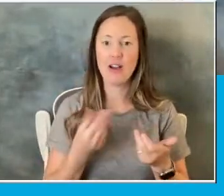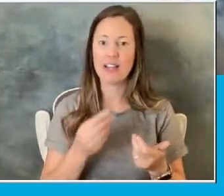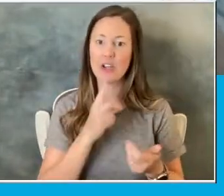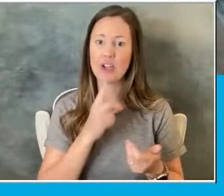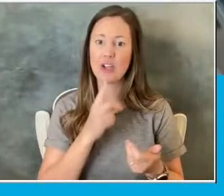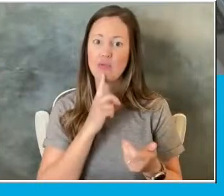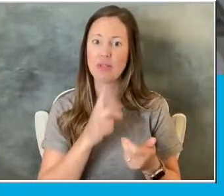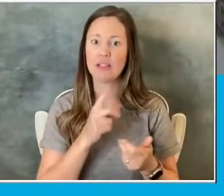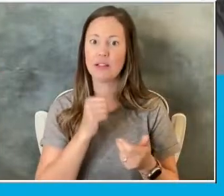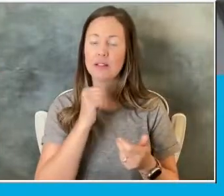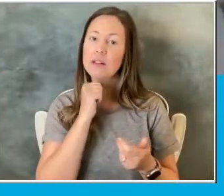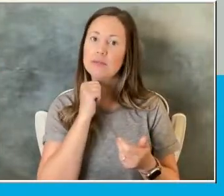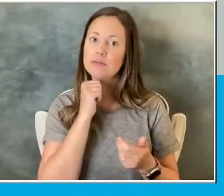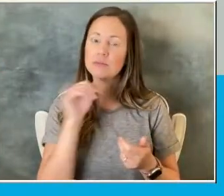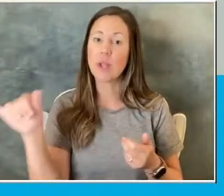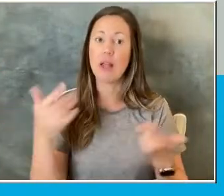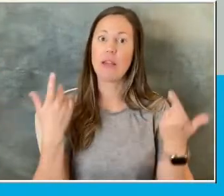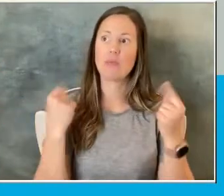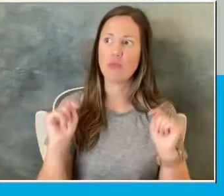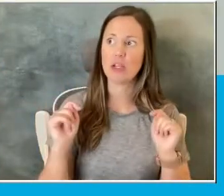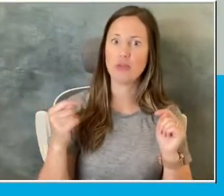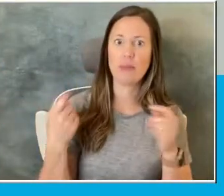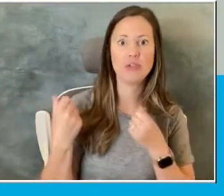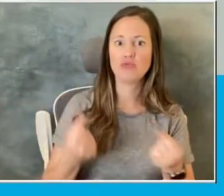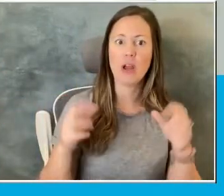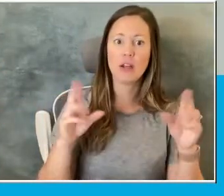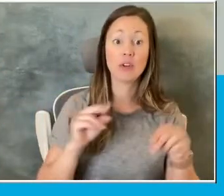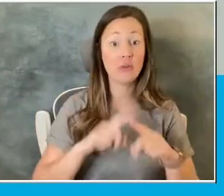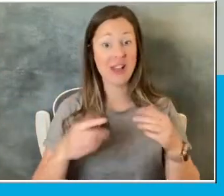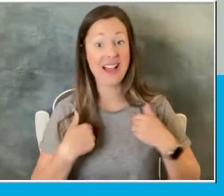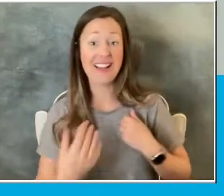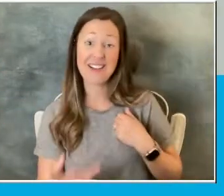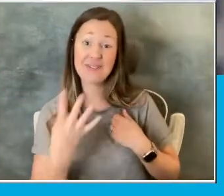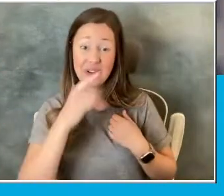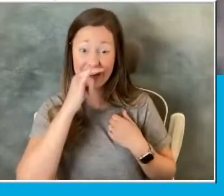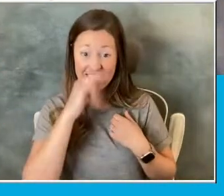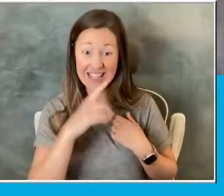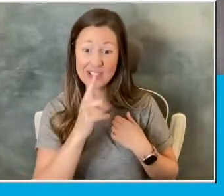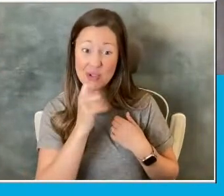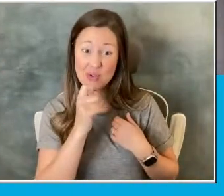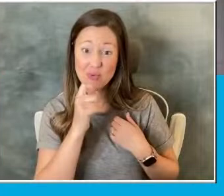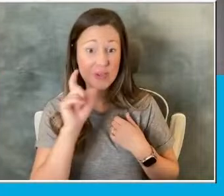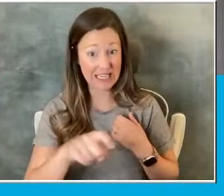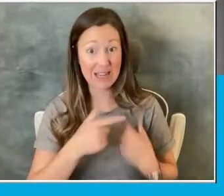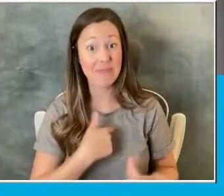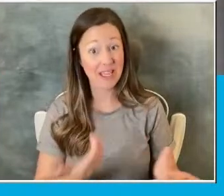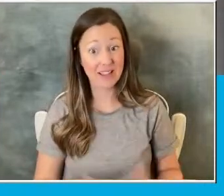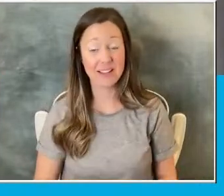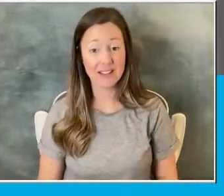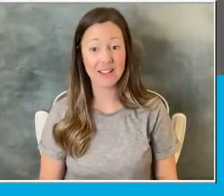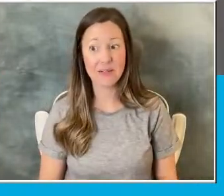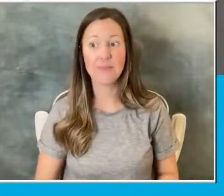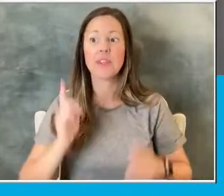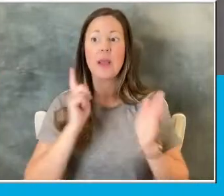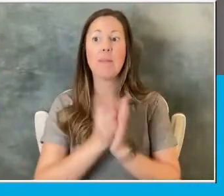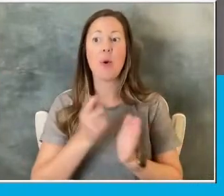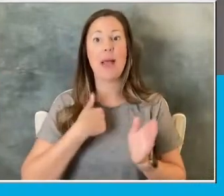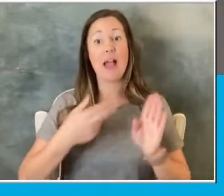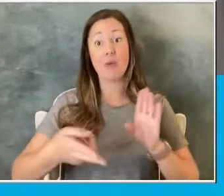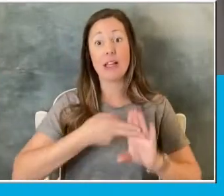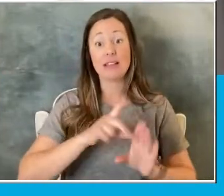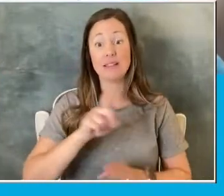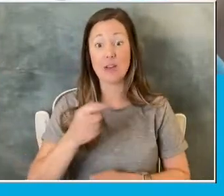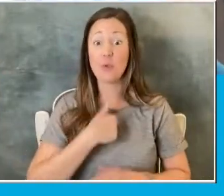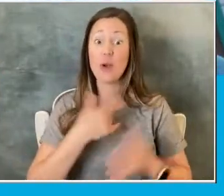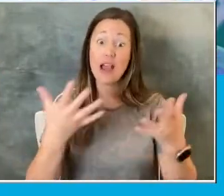to be strong. It's just I have 4 kids that need me. Since the moment I was diagnosed, I wanted to get this thing out